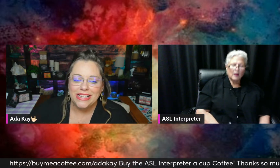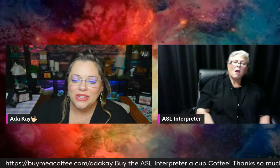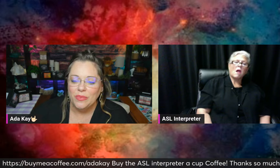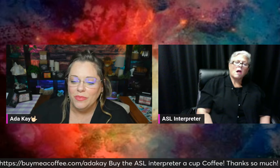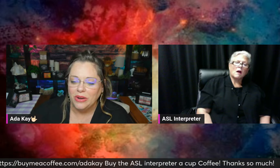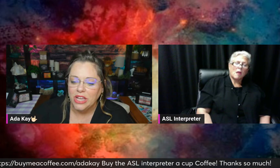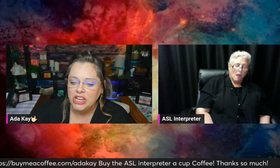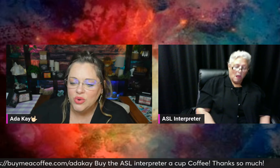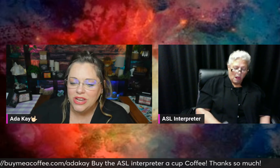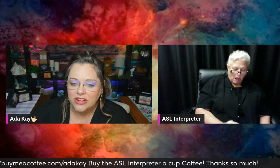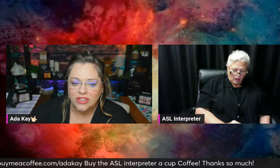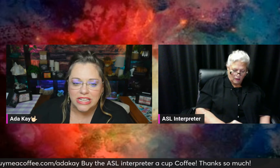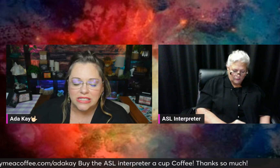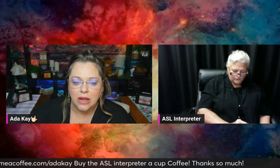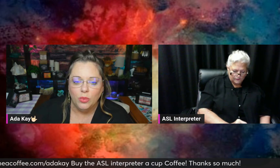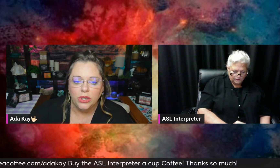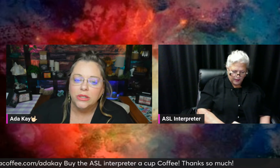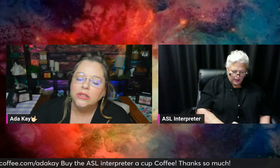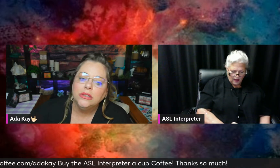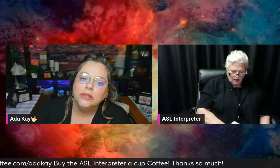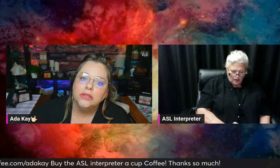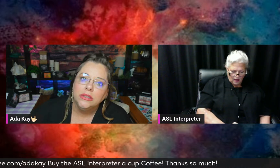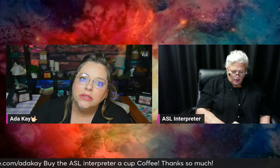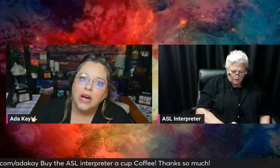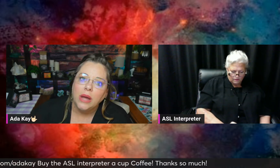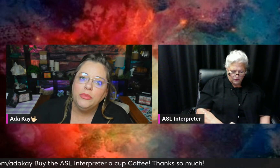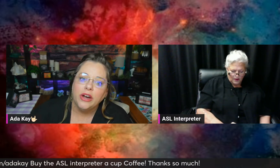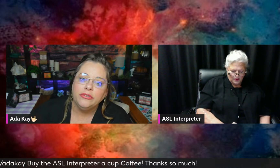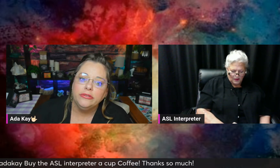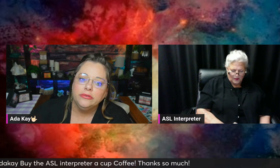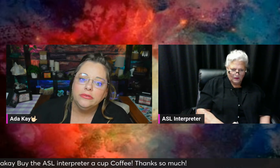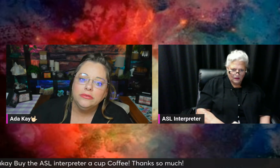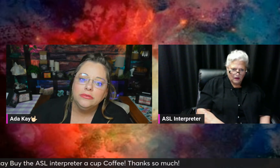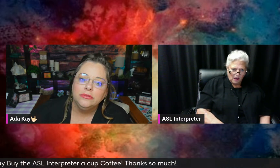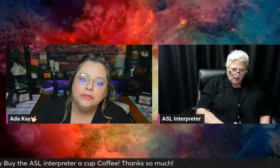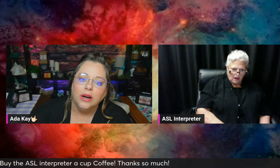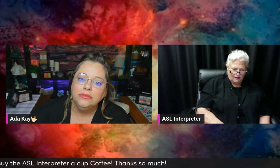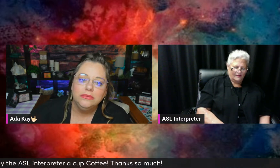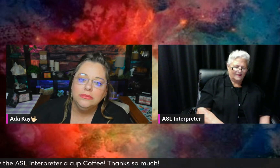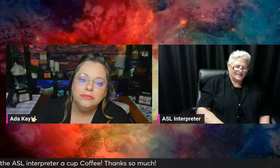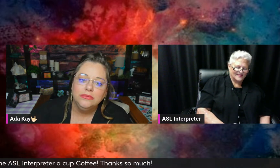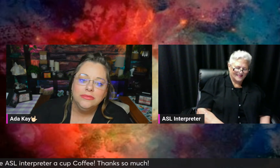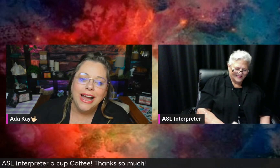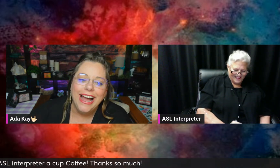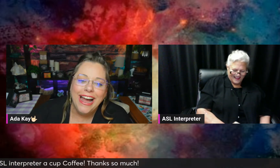Somebody said something about, can you hear this? And I went, I'm deaf. No.